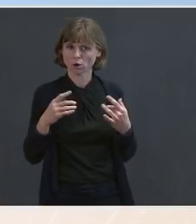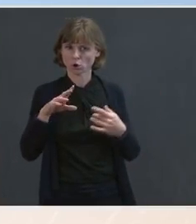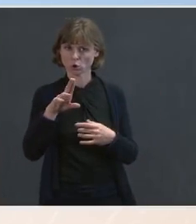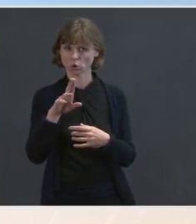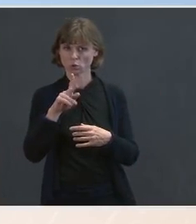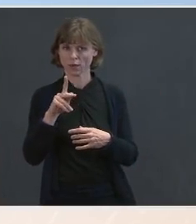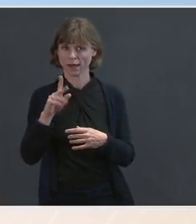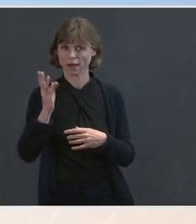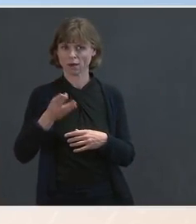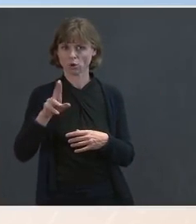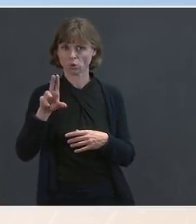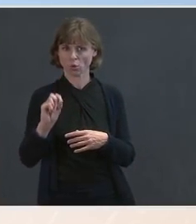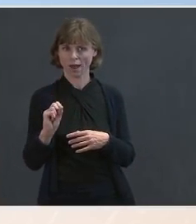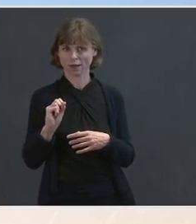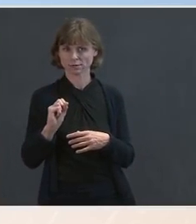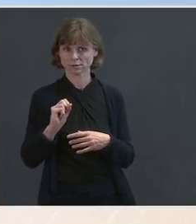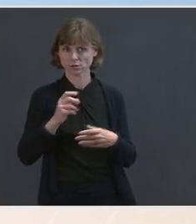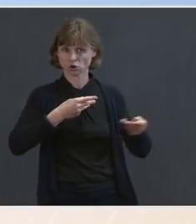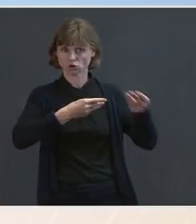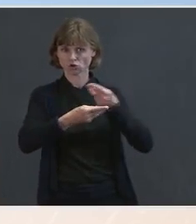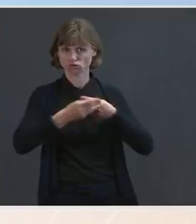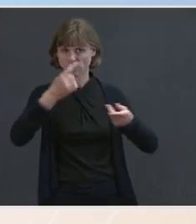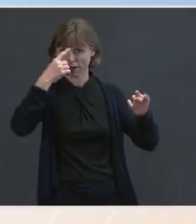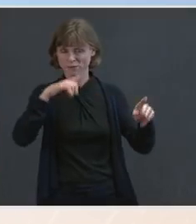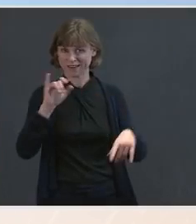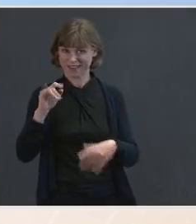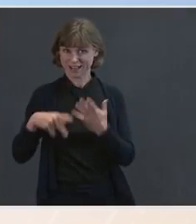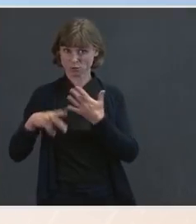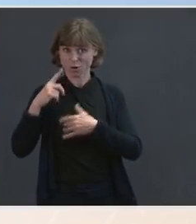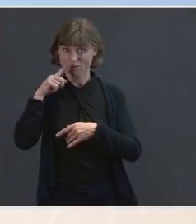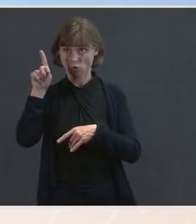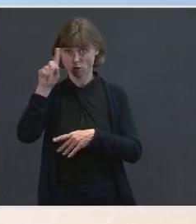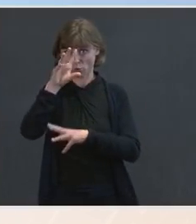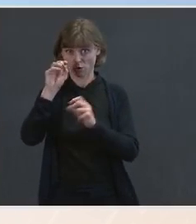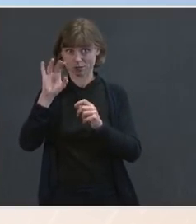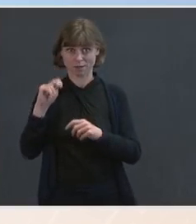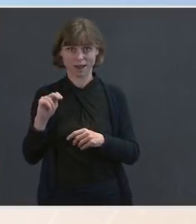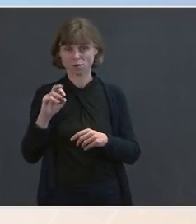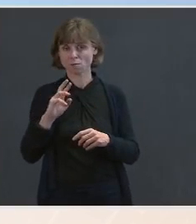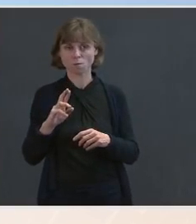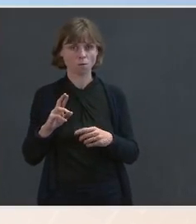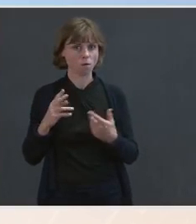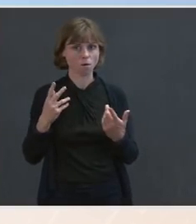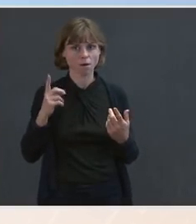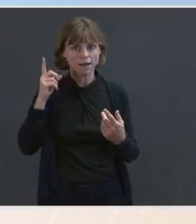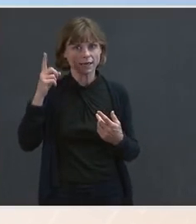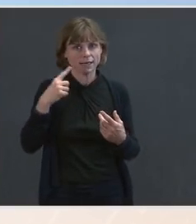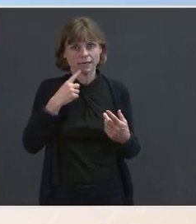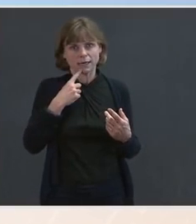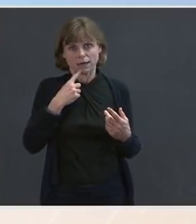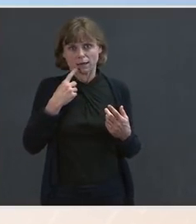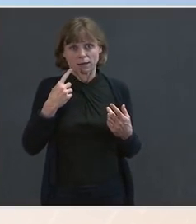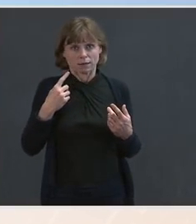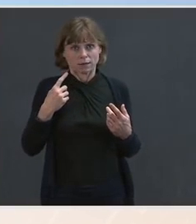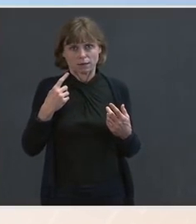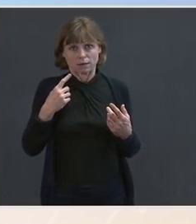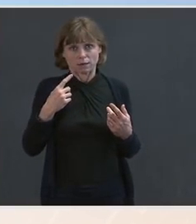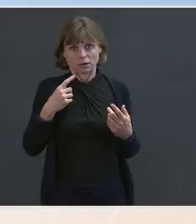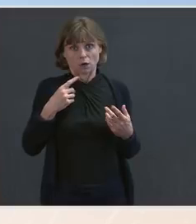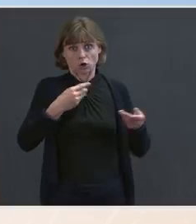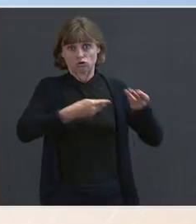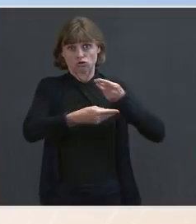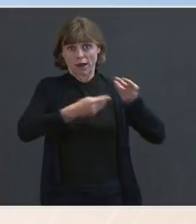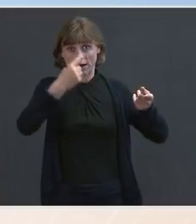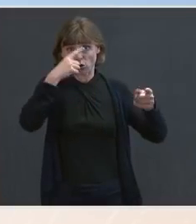deal a priority for this administration? Or are they concerned? President Biden has said before that, and I quote, any trade deal between the US and